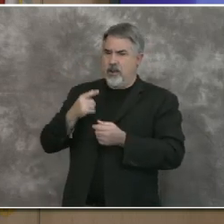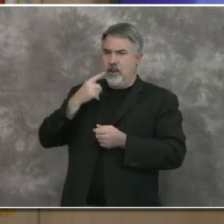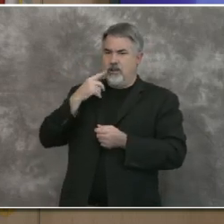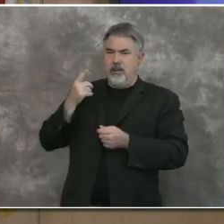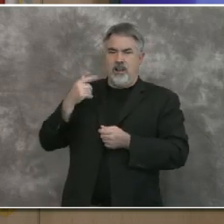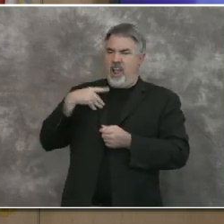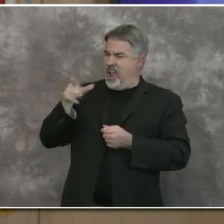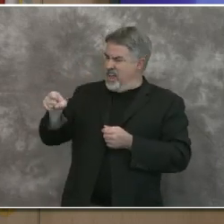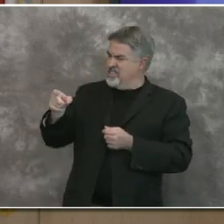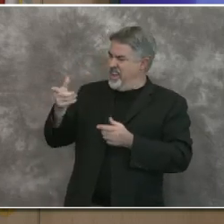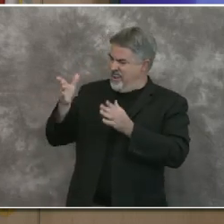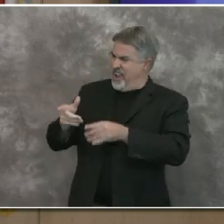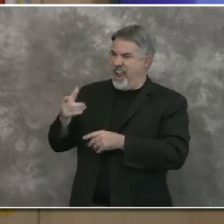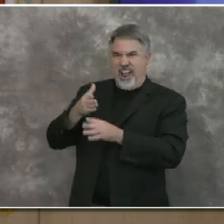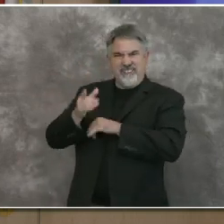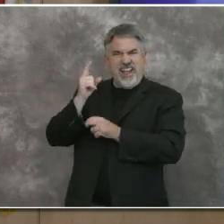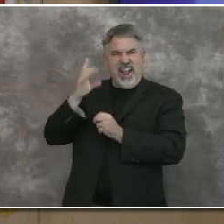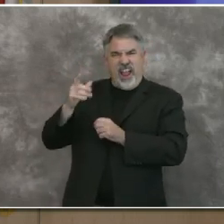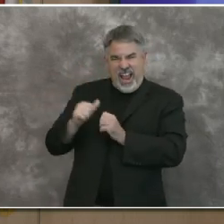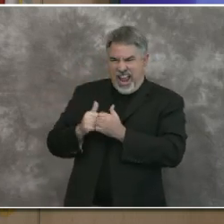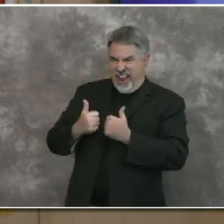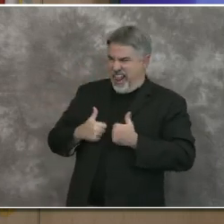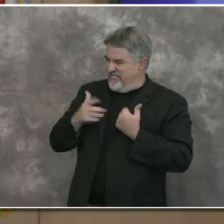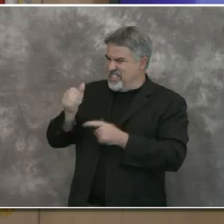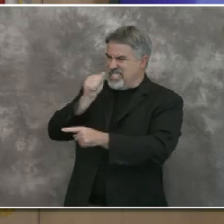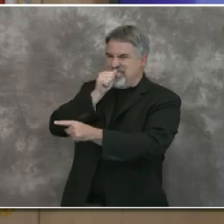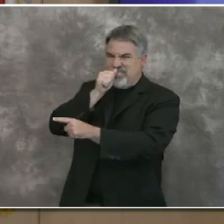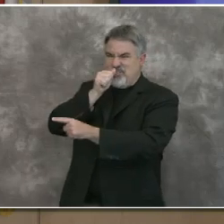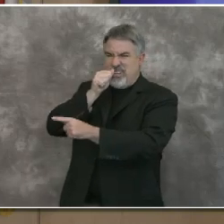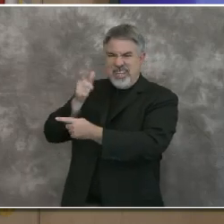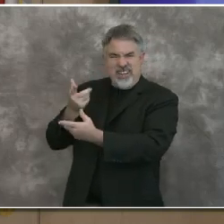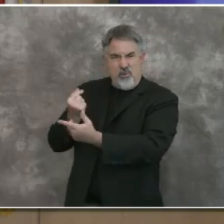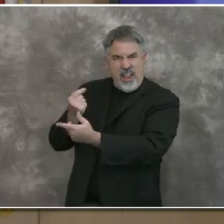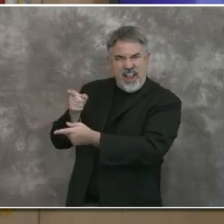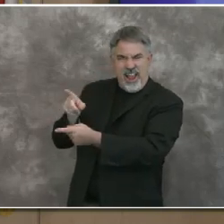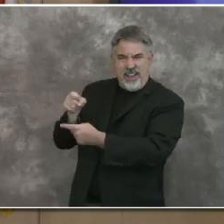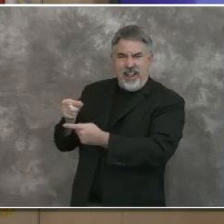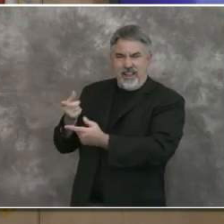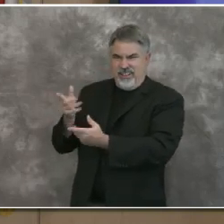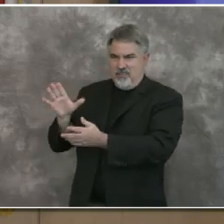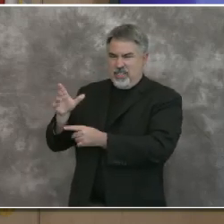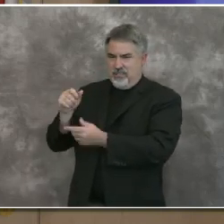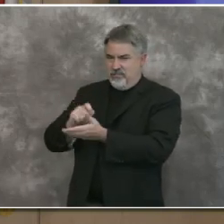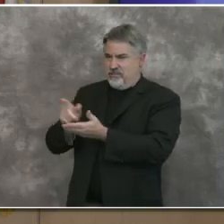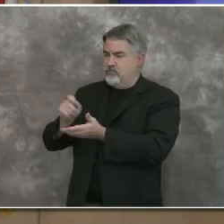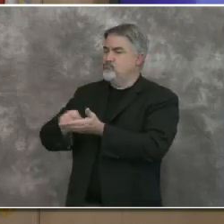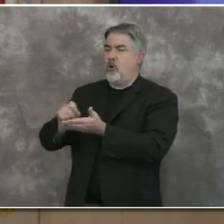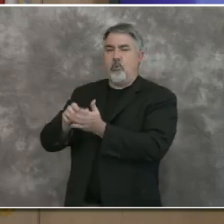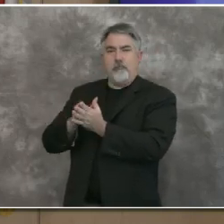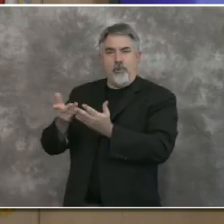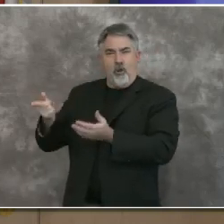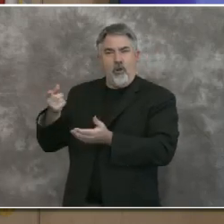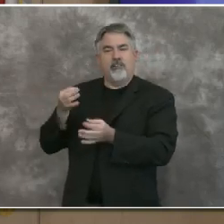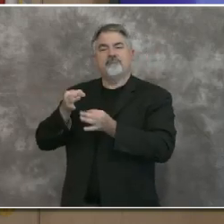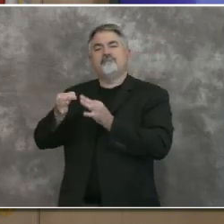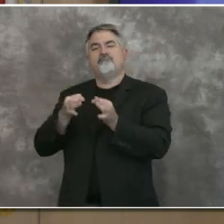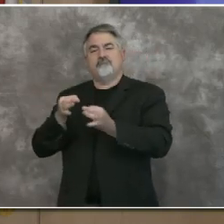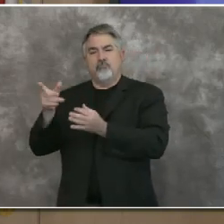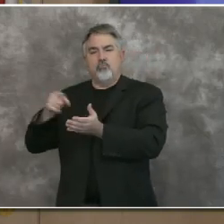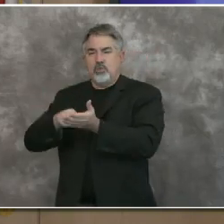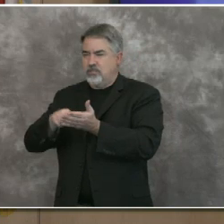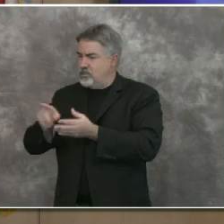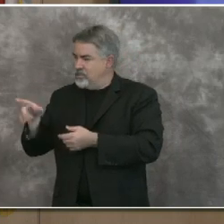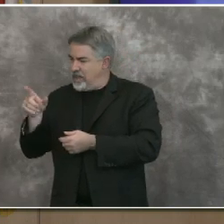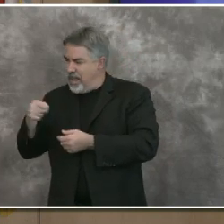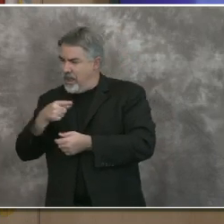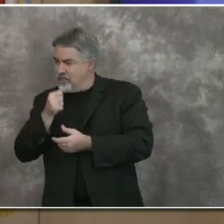secret? And he said all of those individuals generally had things in common. They had a purpose, they had companionship, they stayed active, and